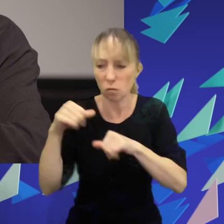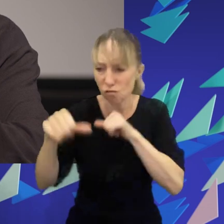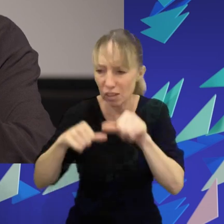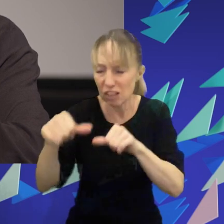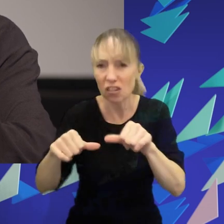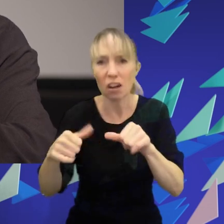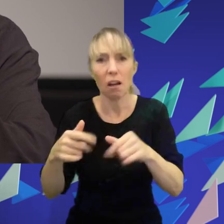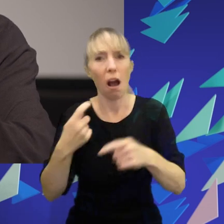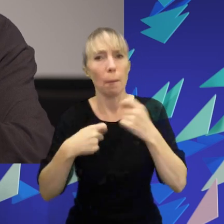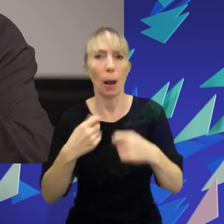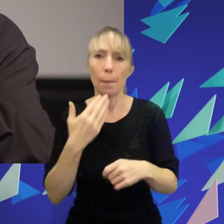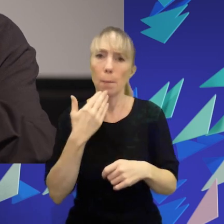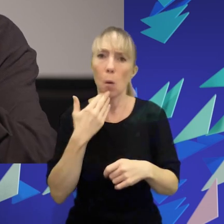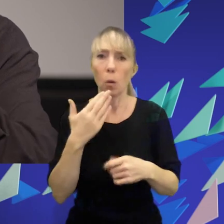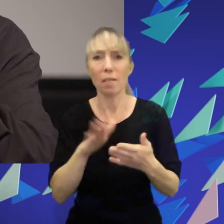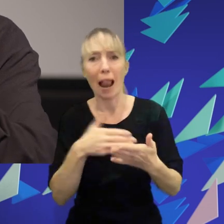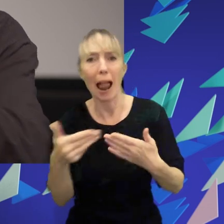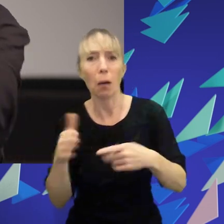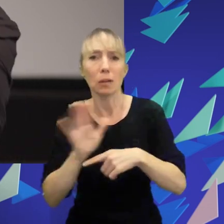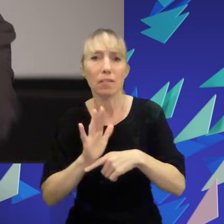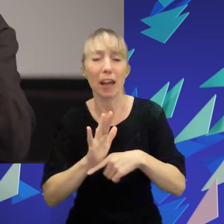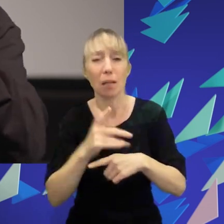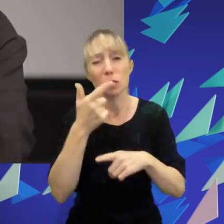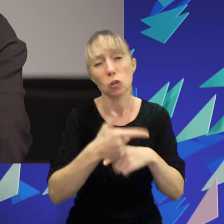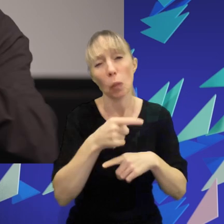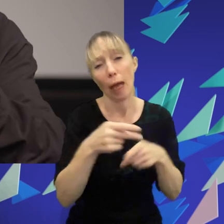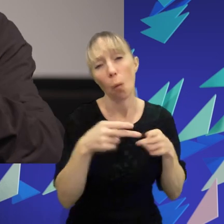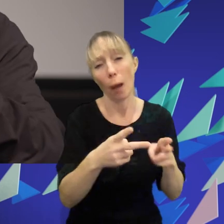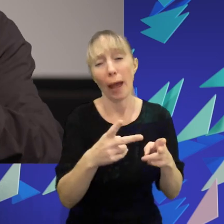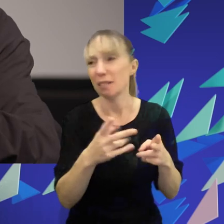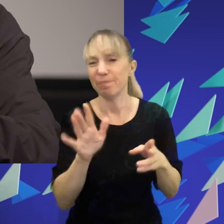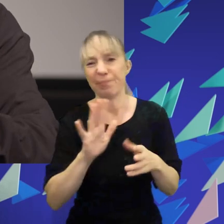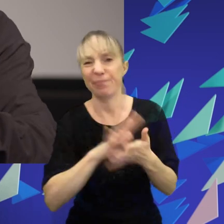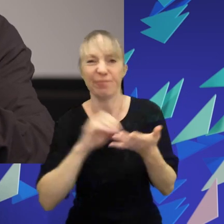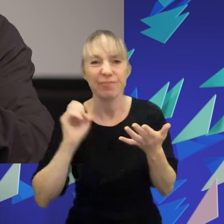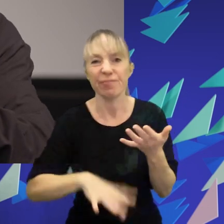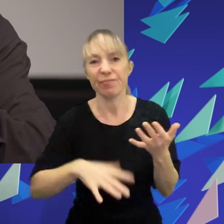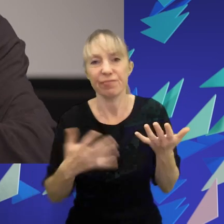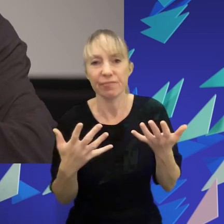I get bored very easy, again, about the language to shoot like that. So when I see that,